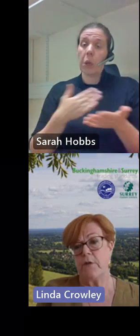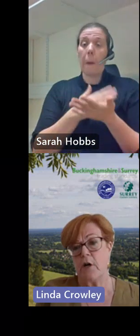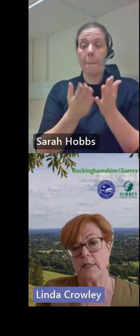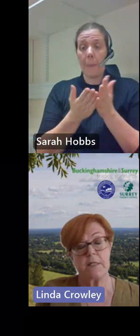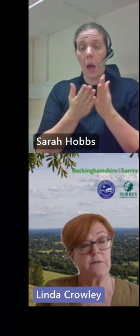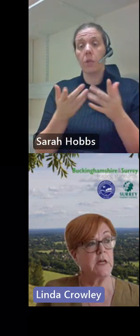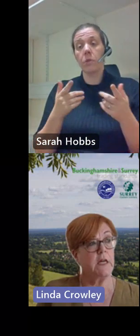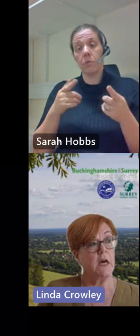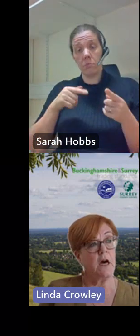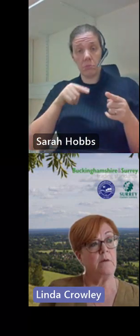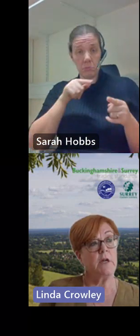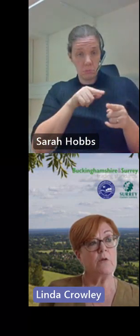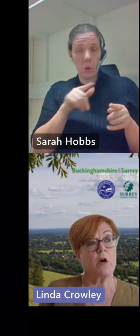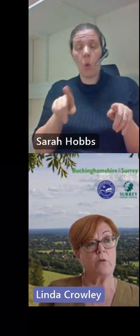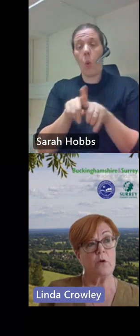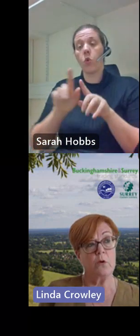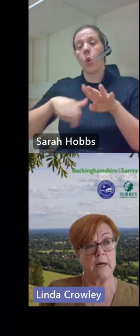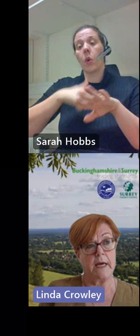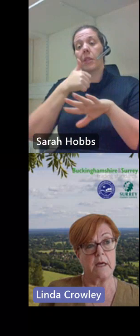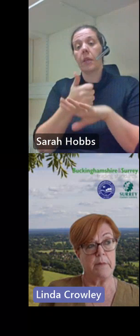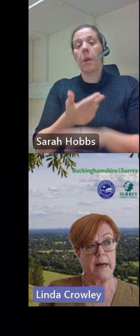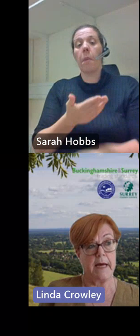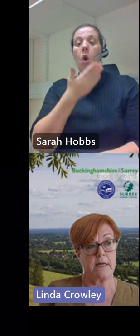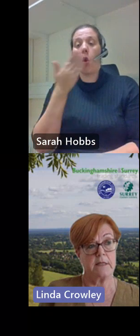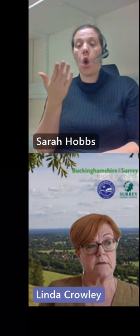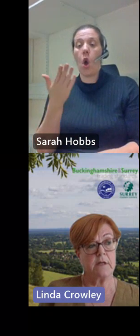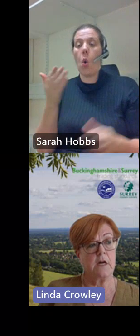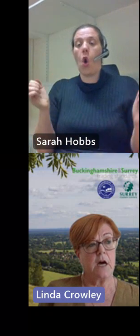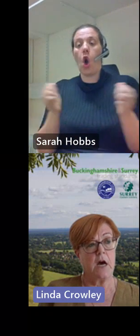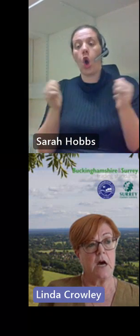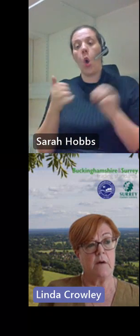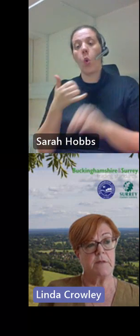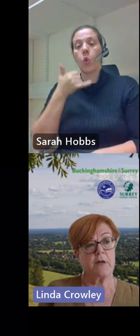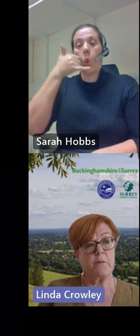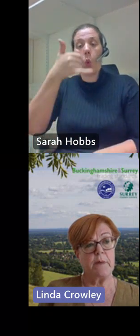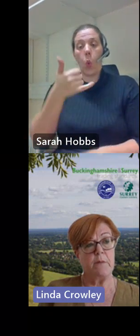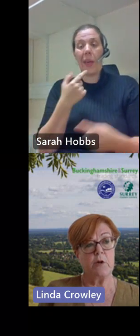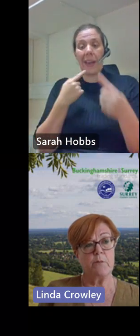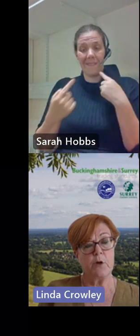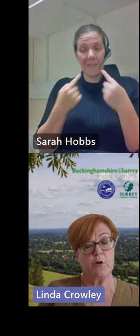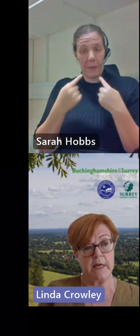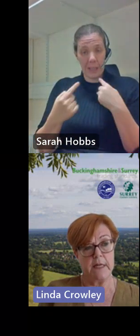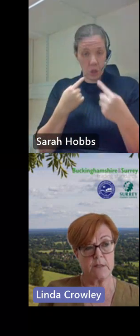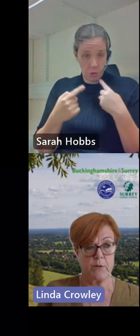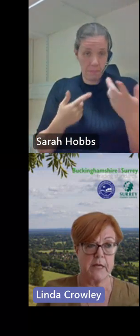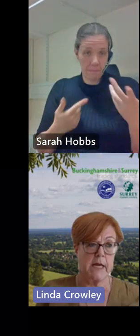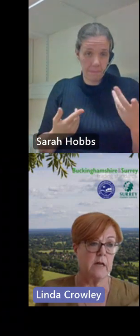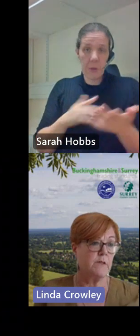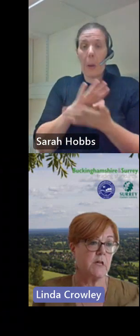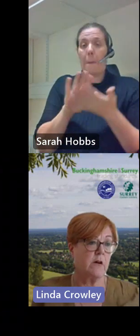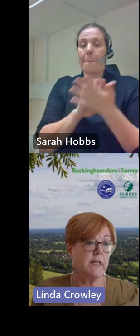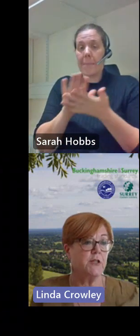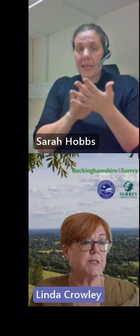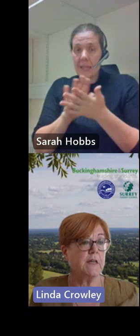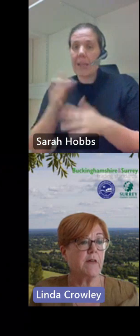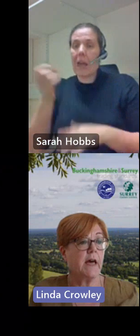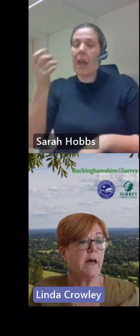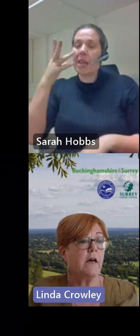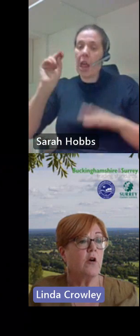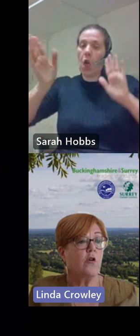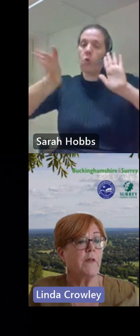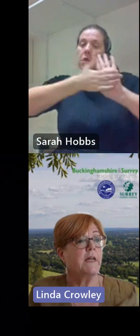also devised the no cold calling packs so that people can put this with the yellow sign, as